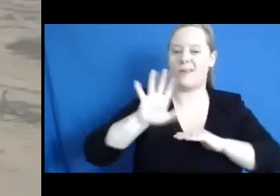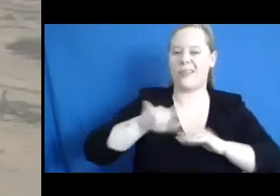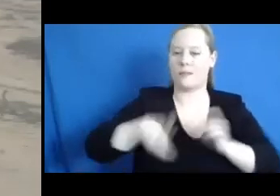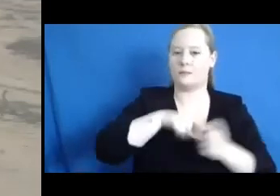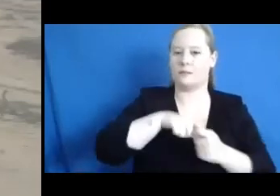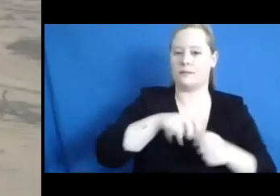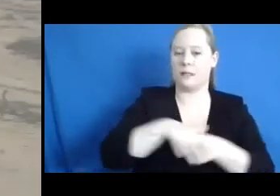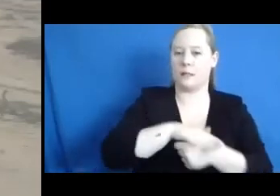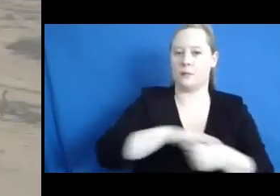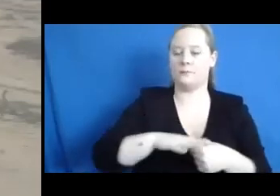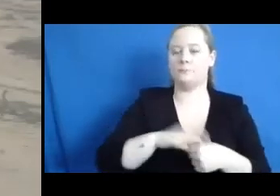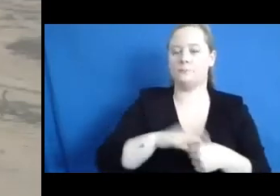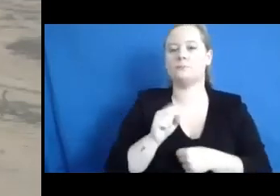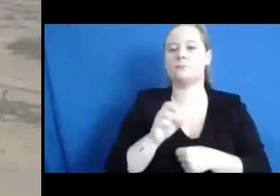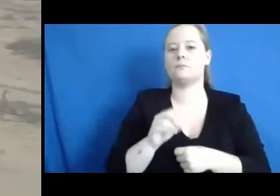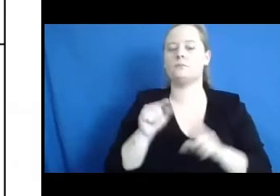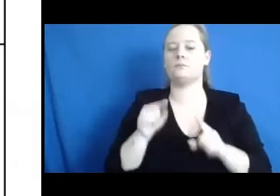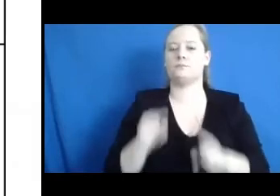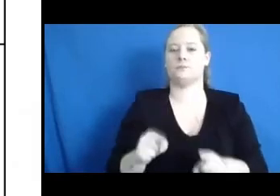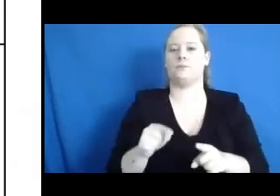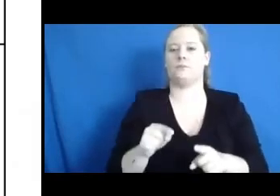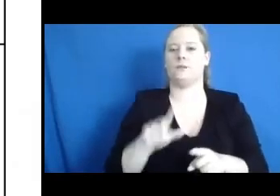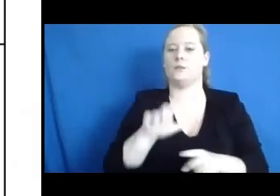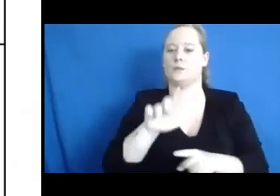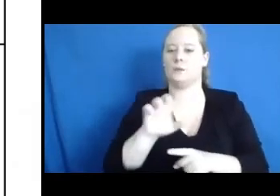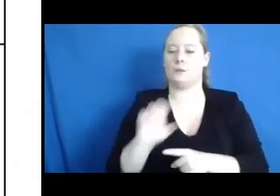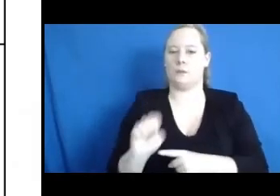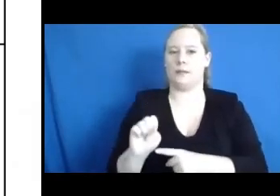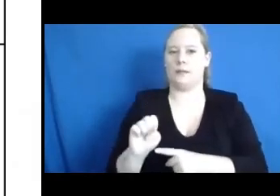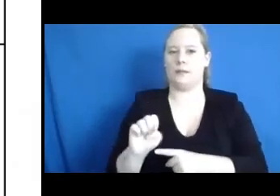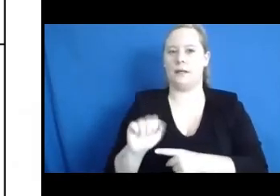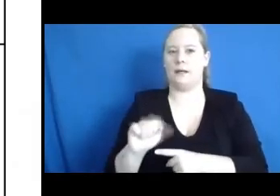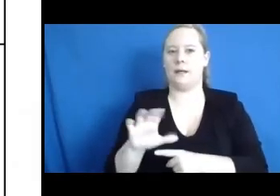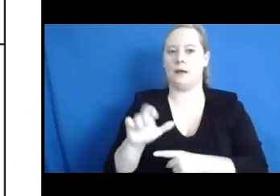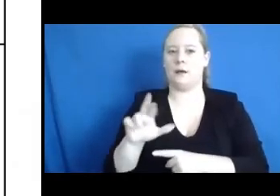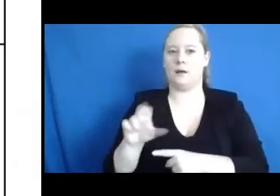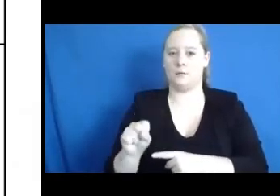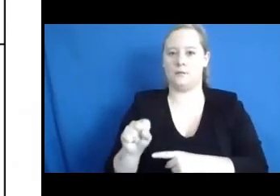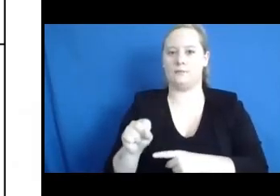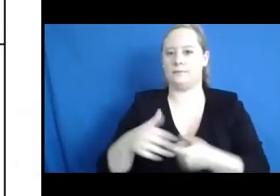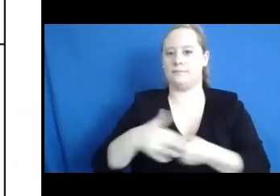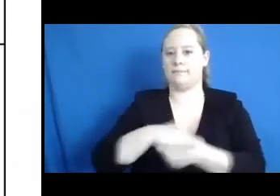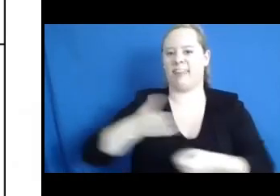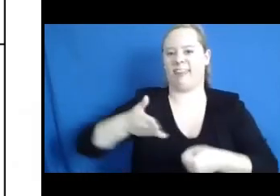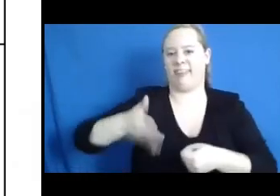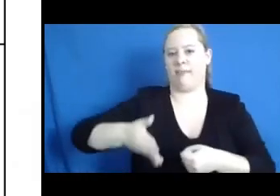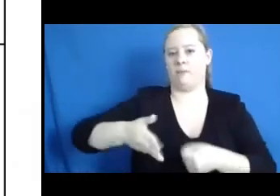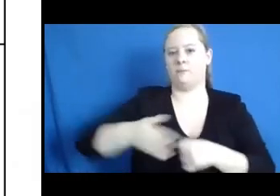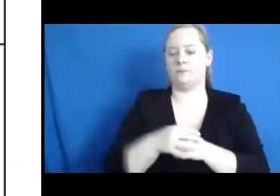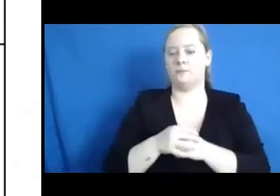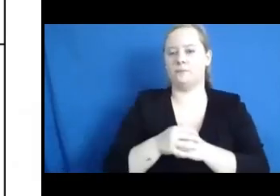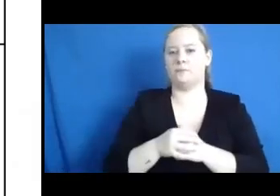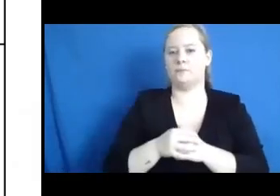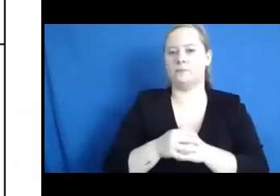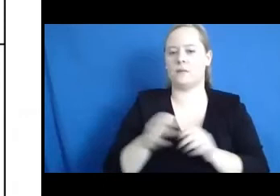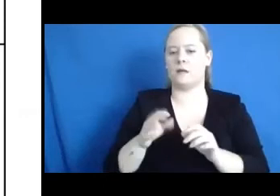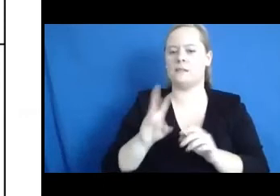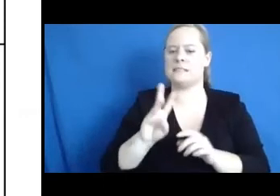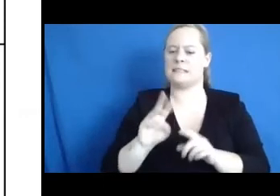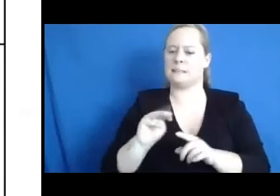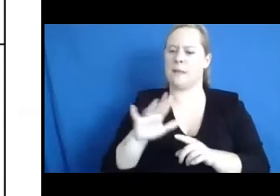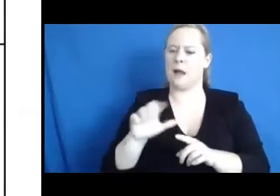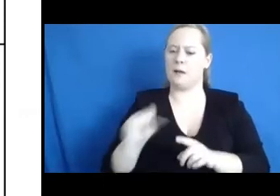So the Lee Acres landfill is located in the community of Lee Acres. It's about 6 miles east of